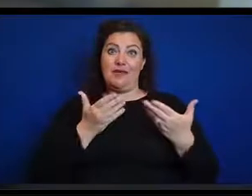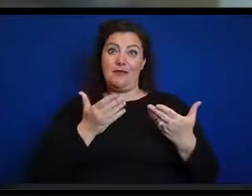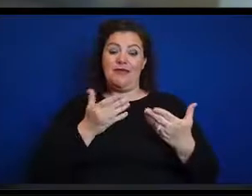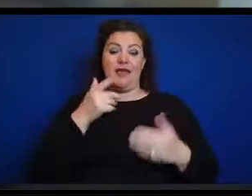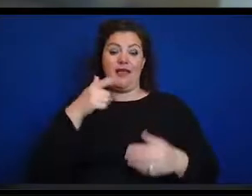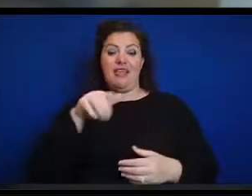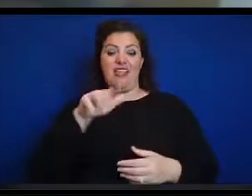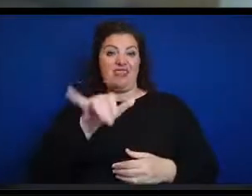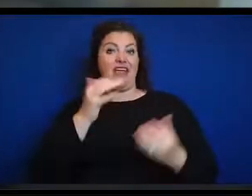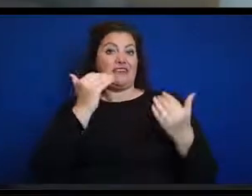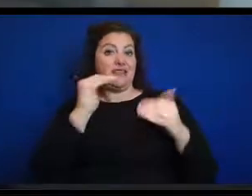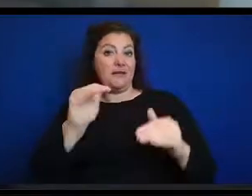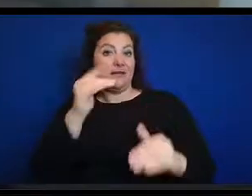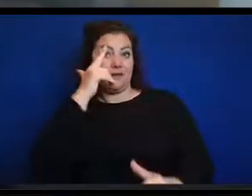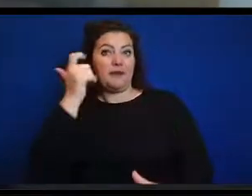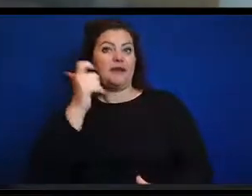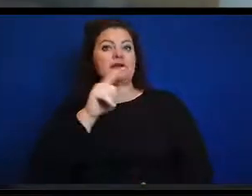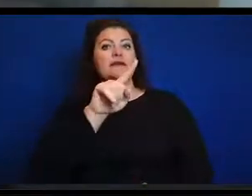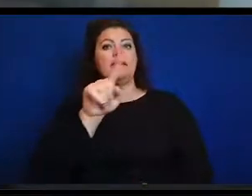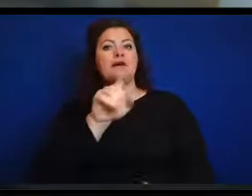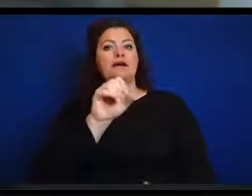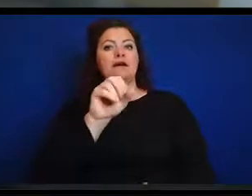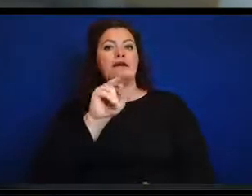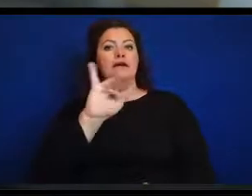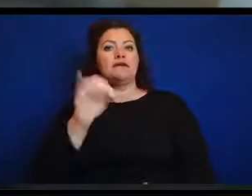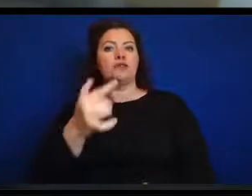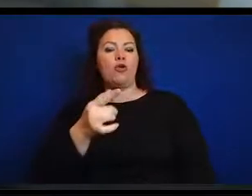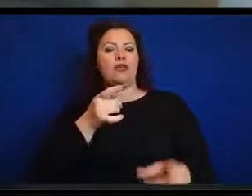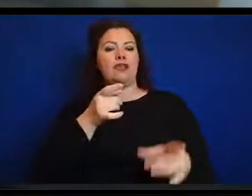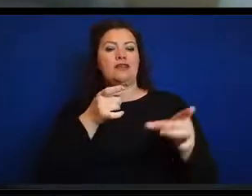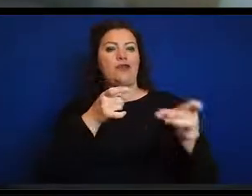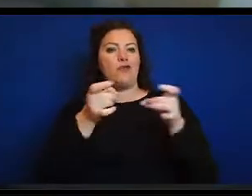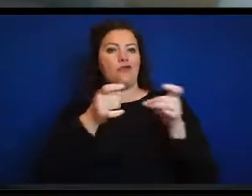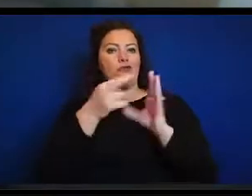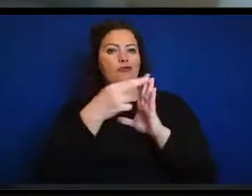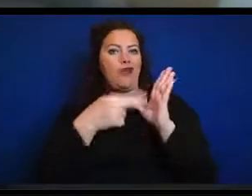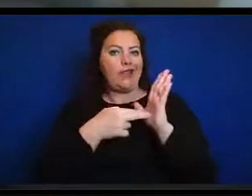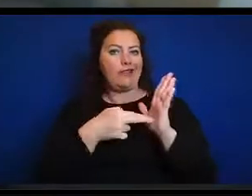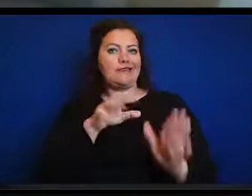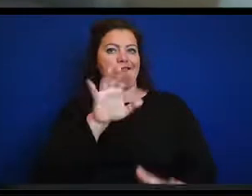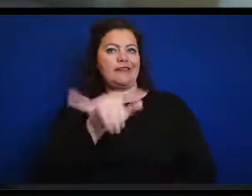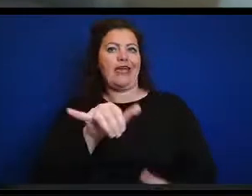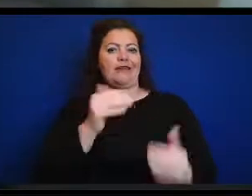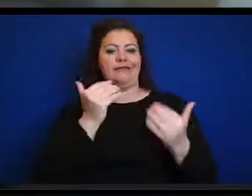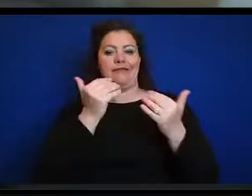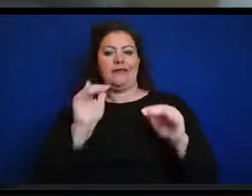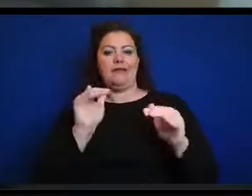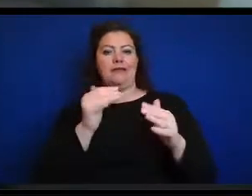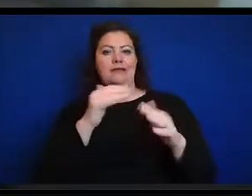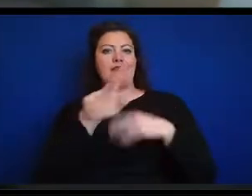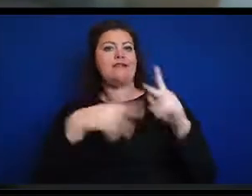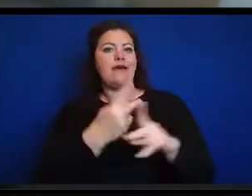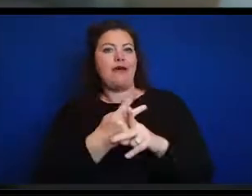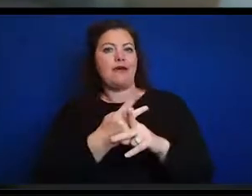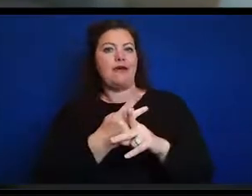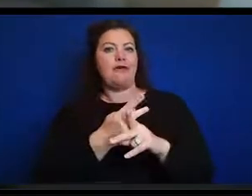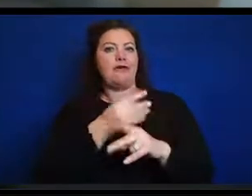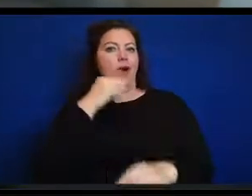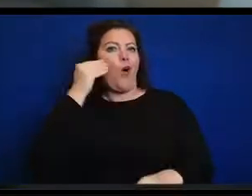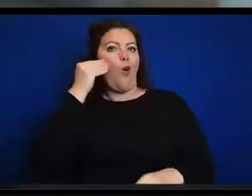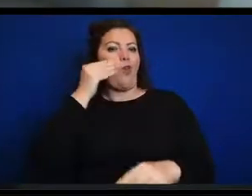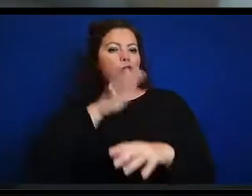limited because of the zoning regulations that limit what kind of dwelling can be